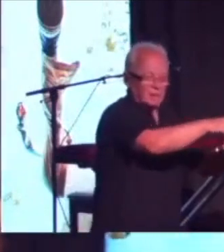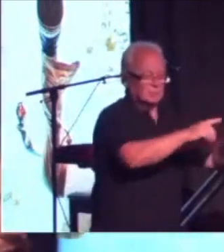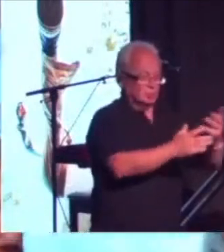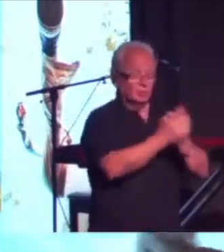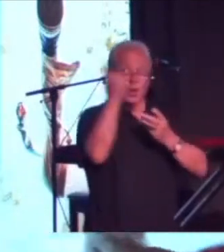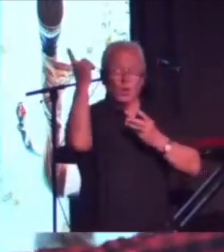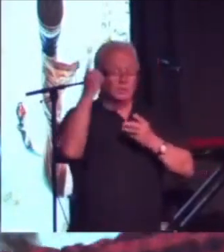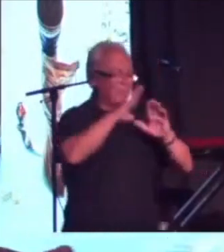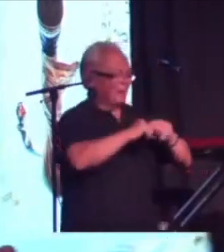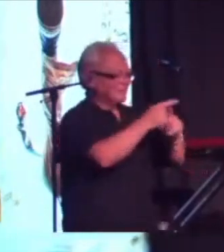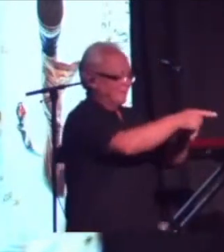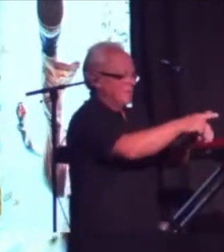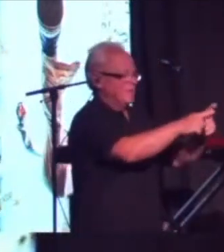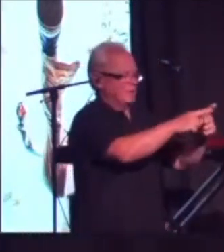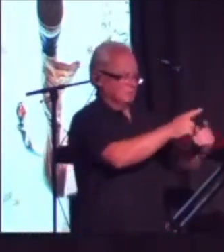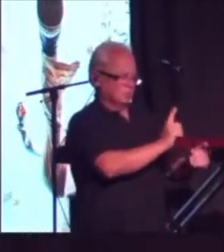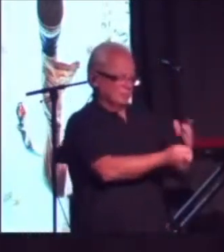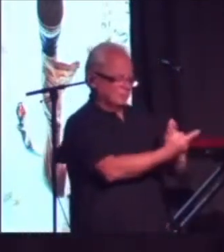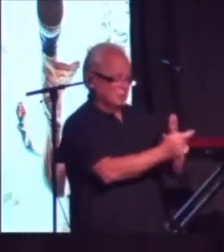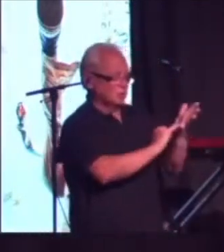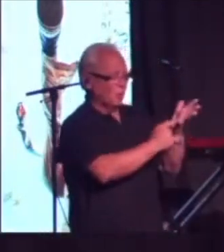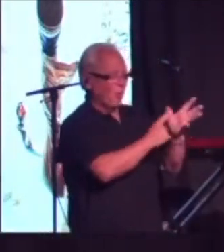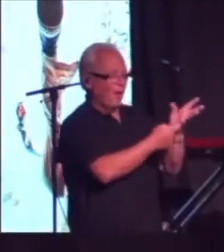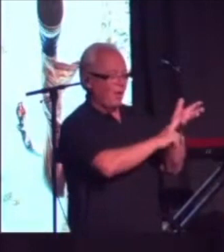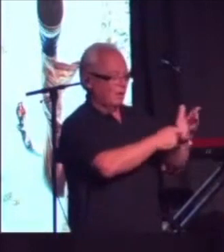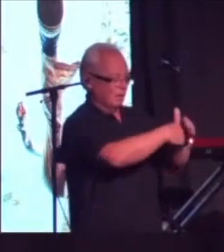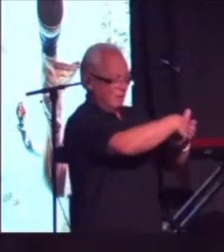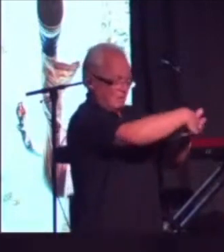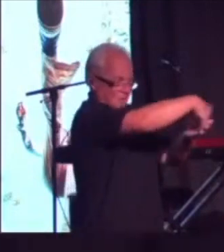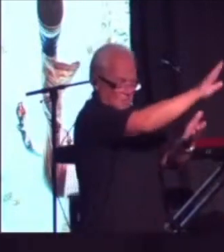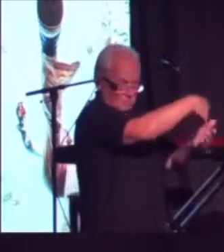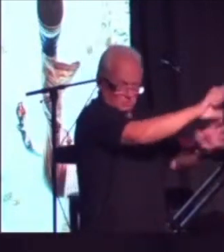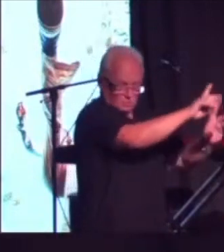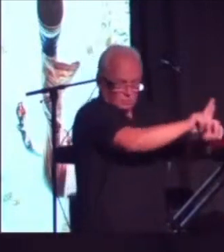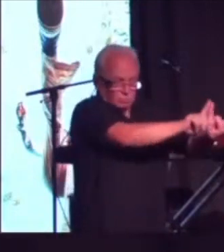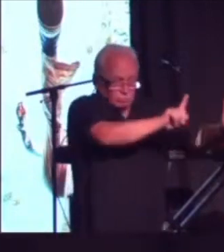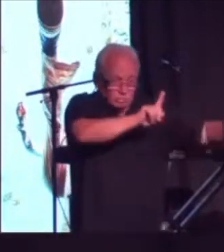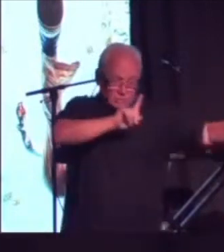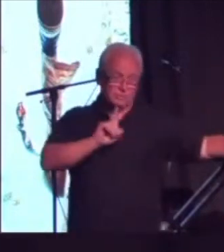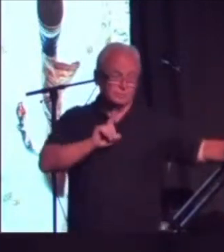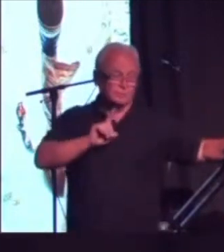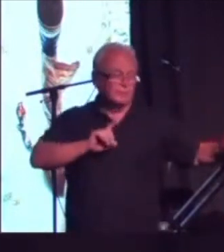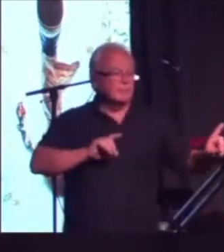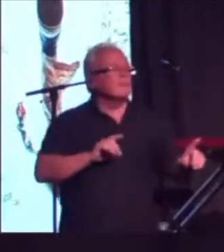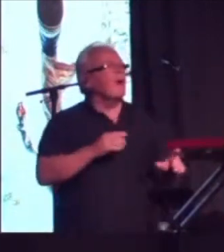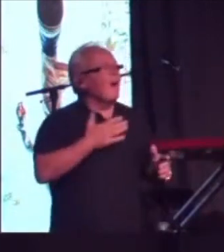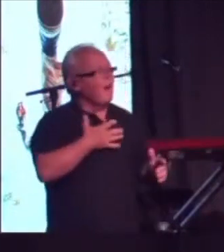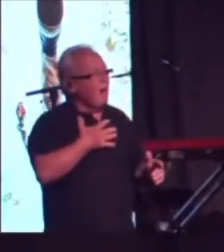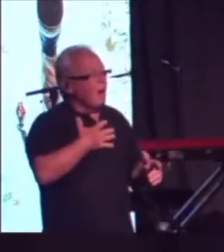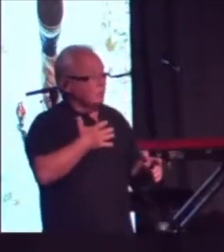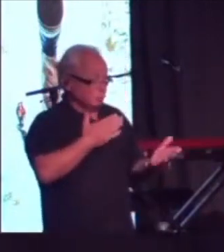life, Saul put him out of his presence. Put him out of his presence. See, often the test of true